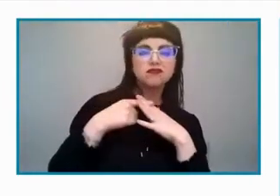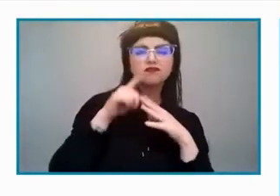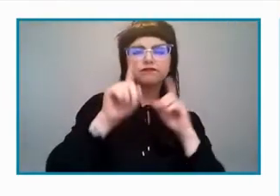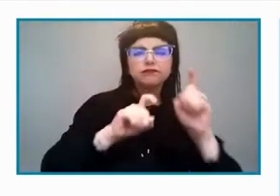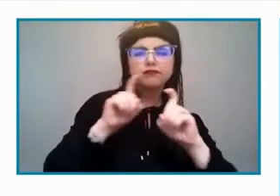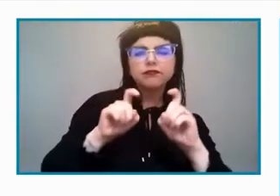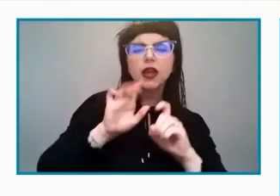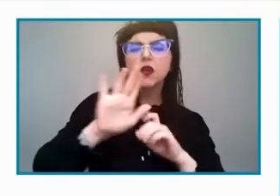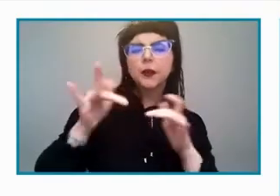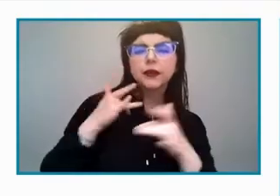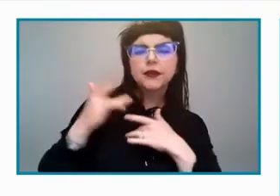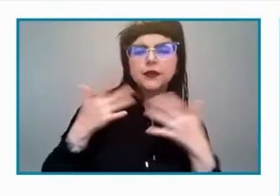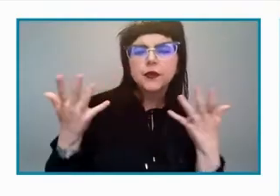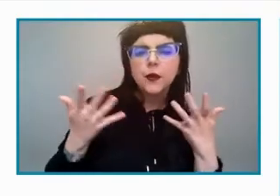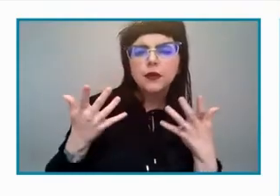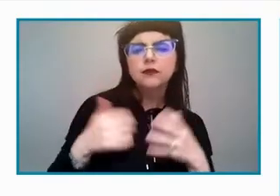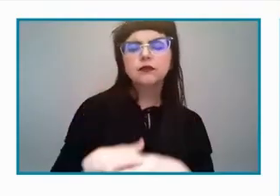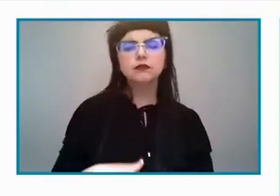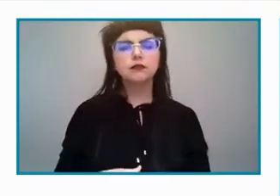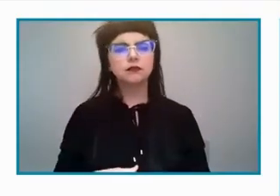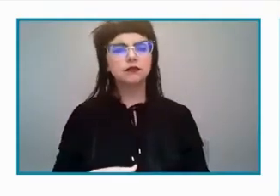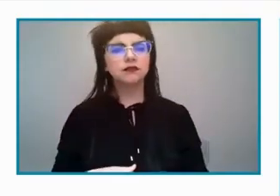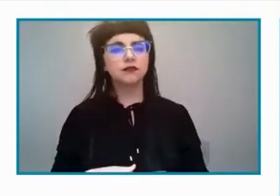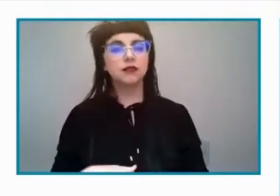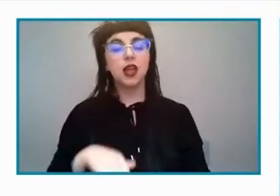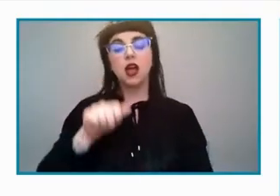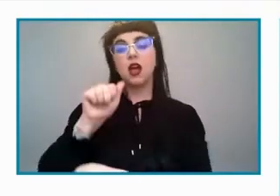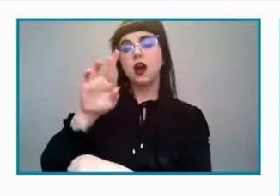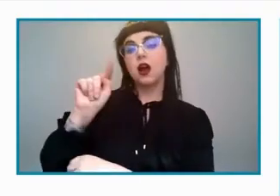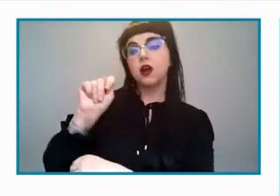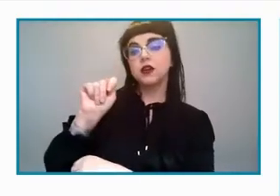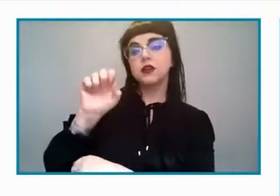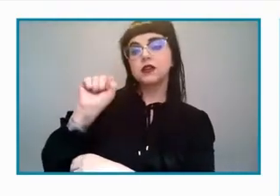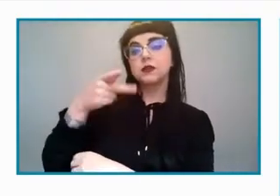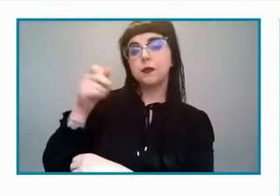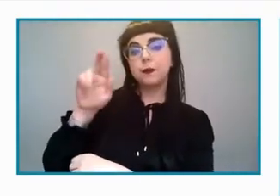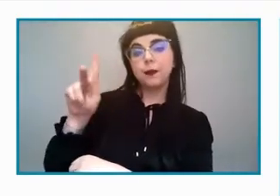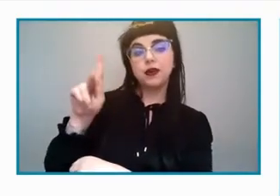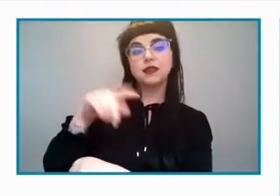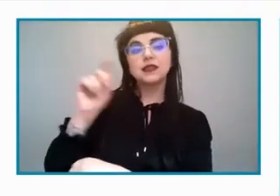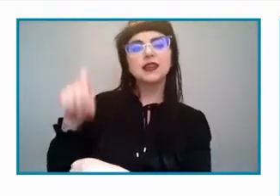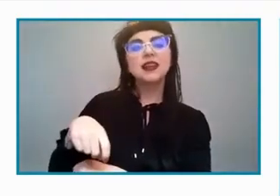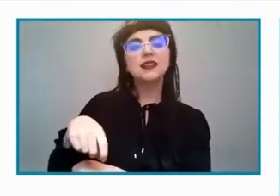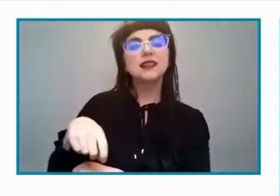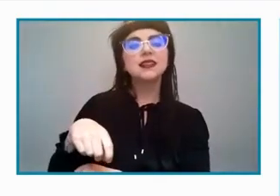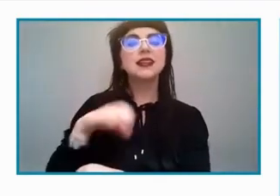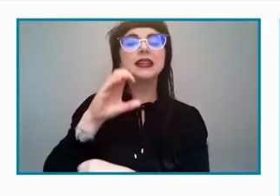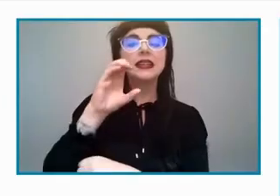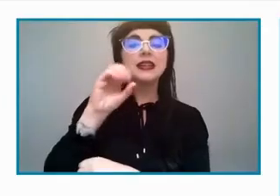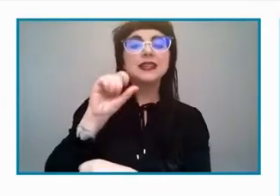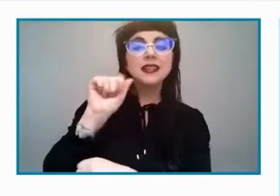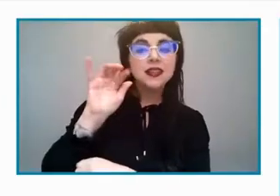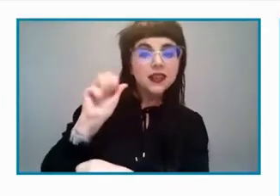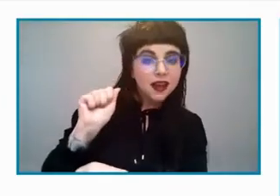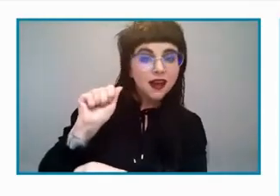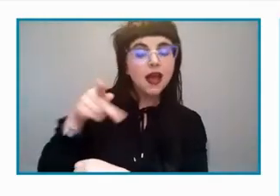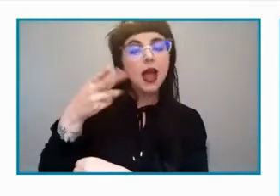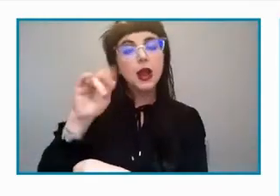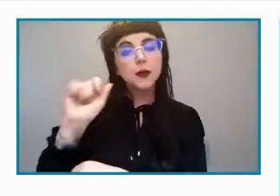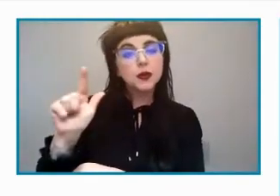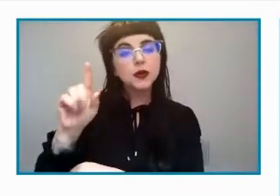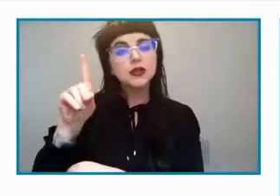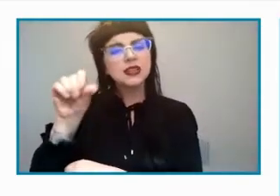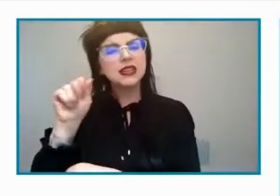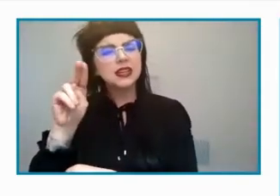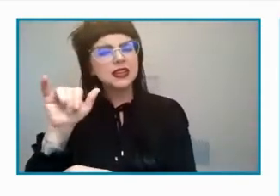the consultations. ArtSpark Texas, Celia, April, and Denise, Can you tell us about some of the concerns you